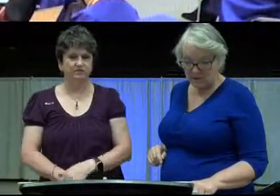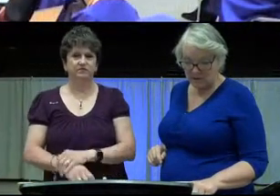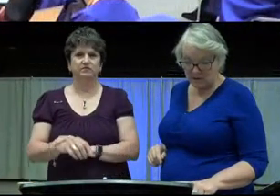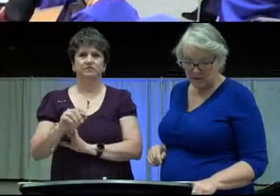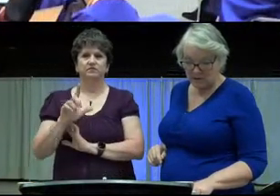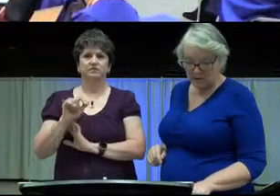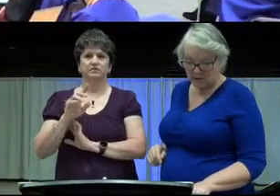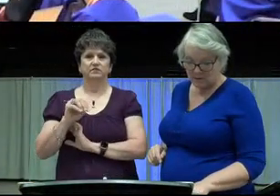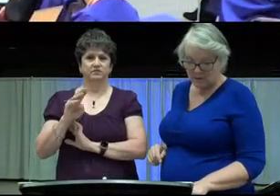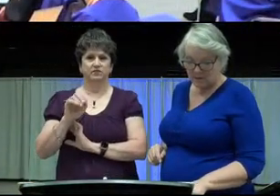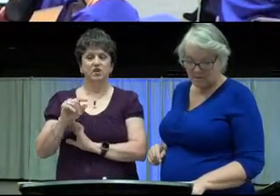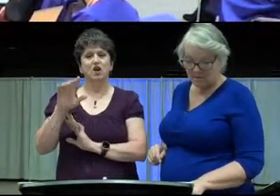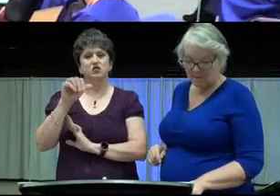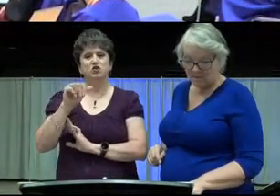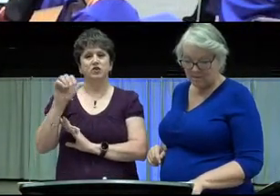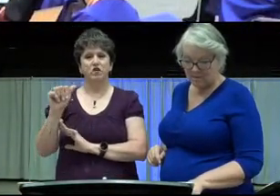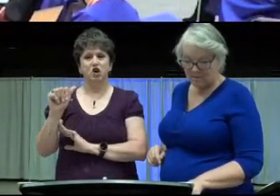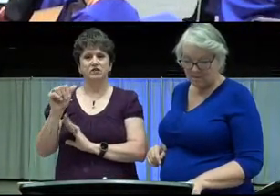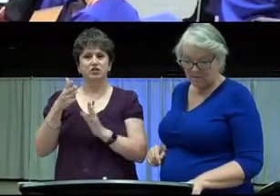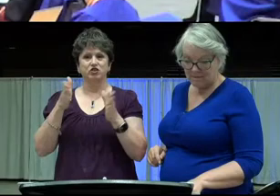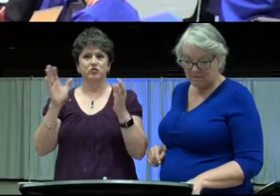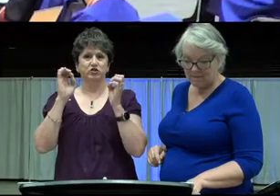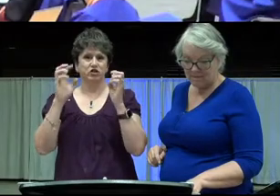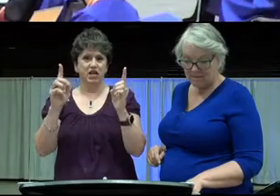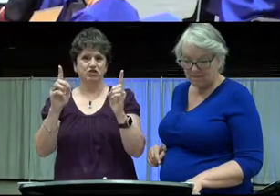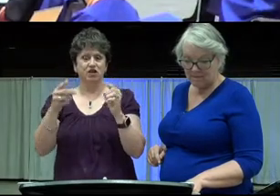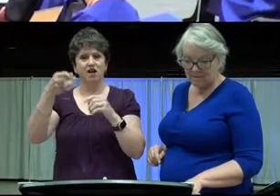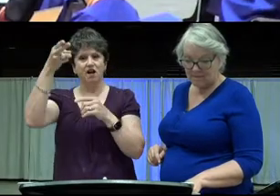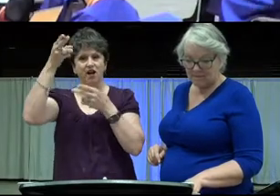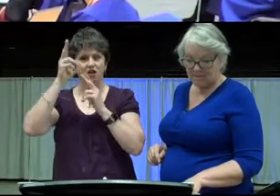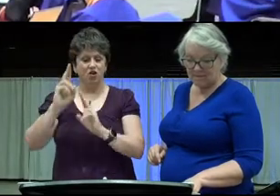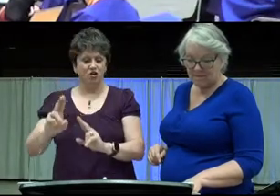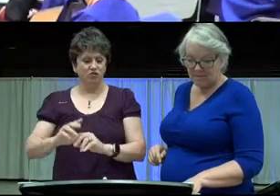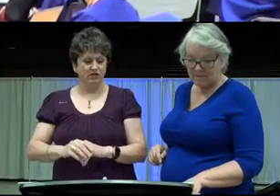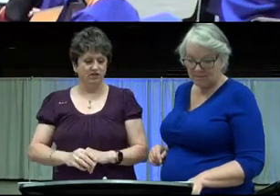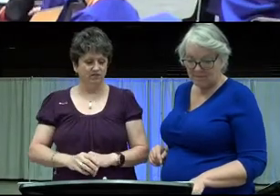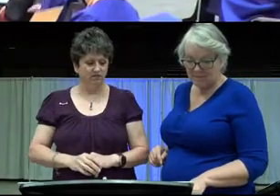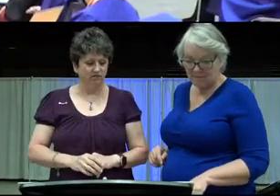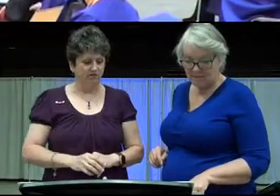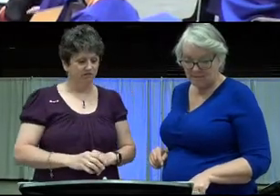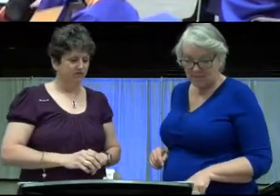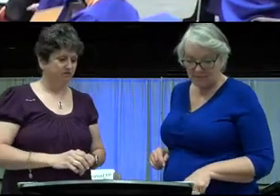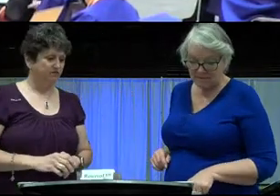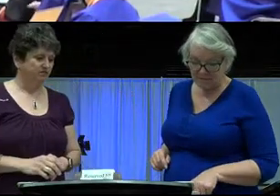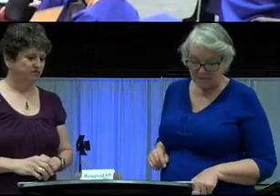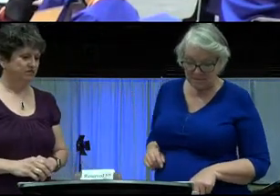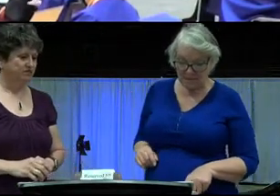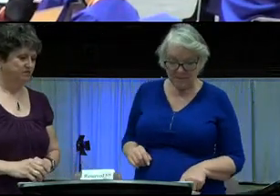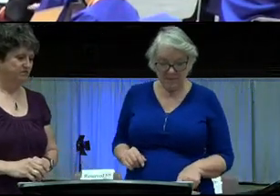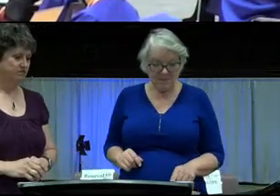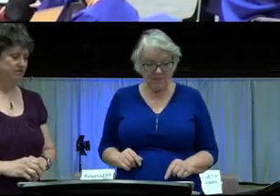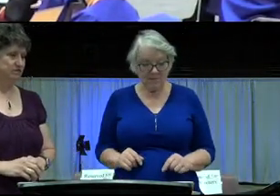Ben Van Deventer, Associate of Arts, General Education, High Honors.